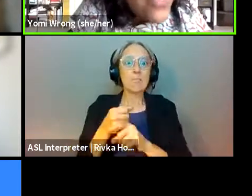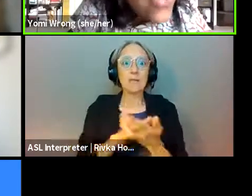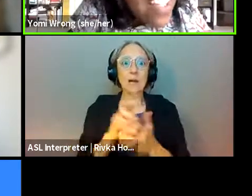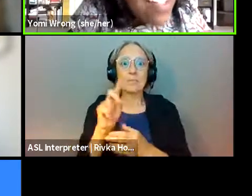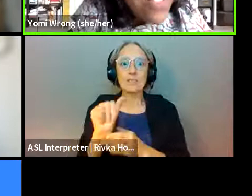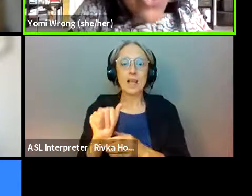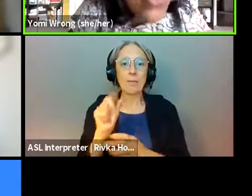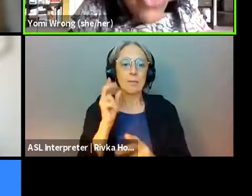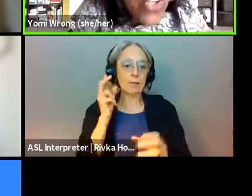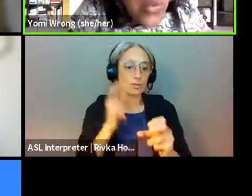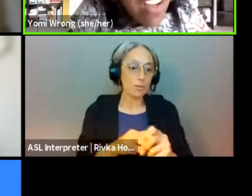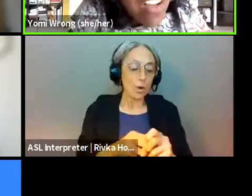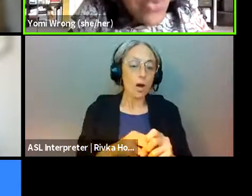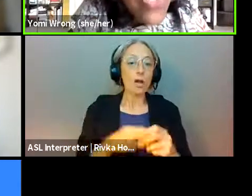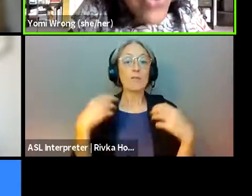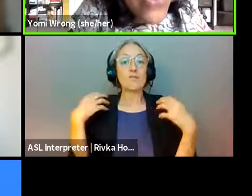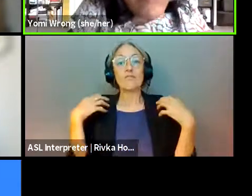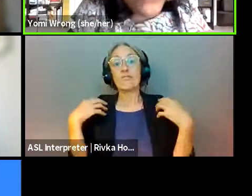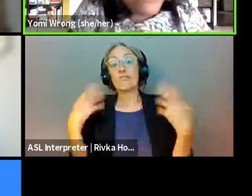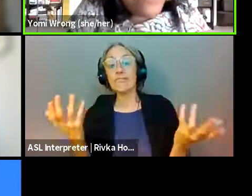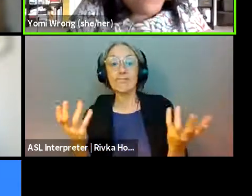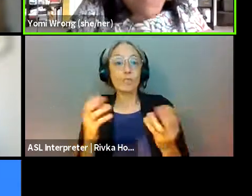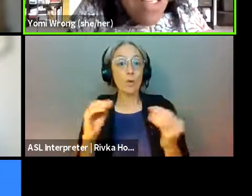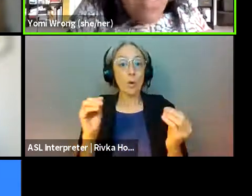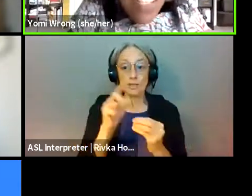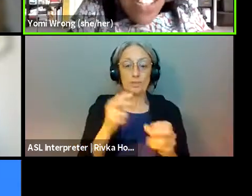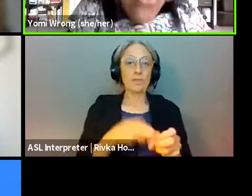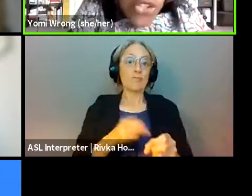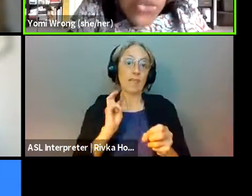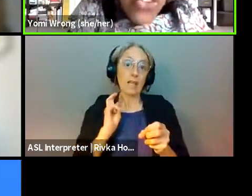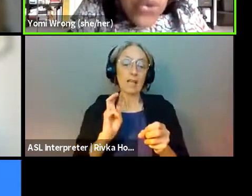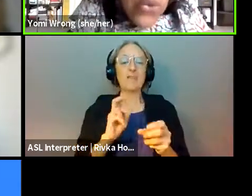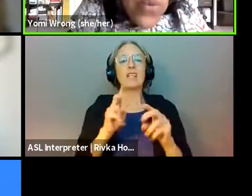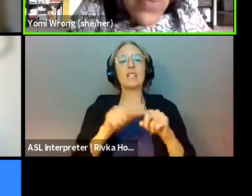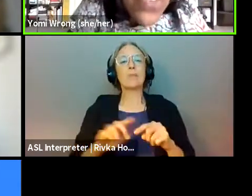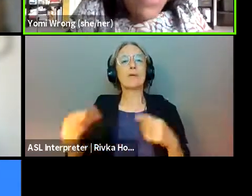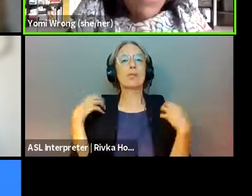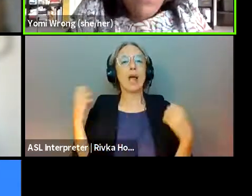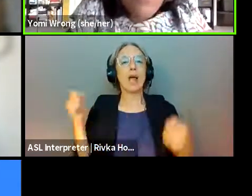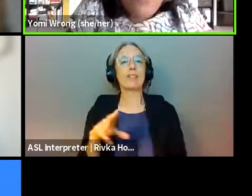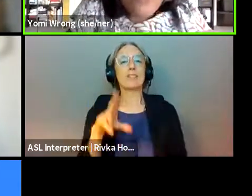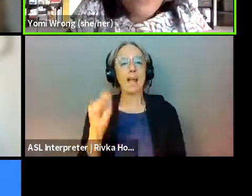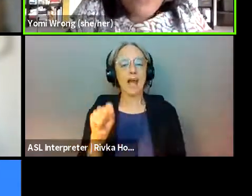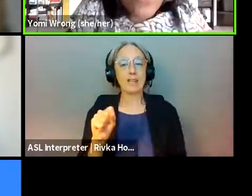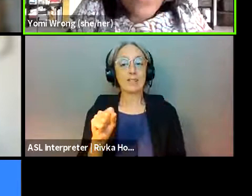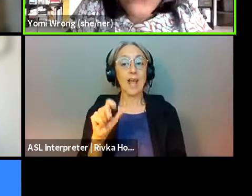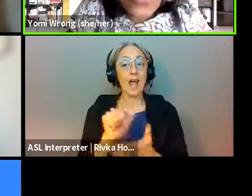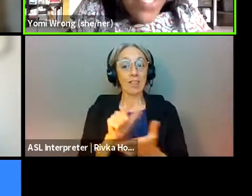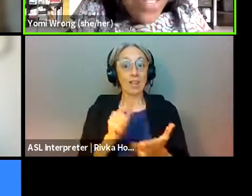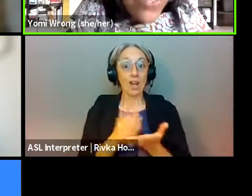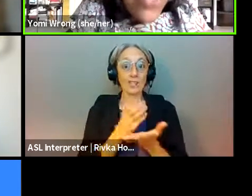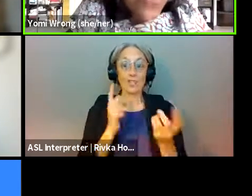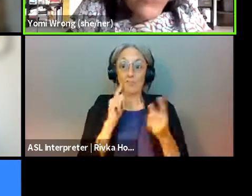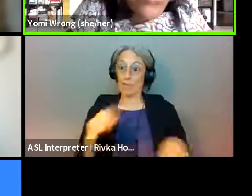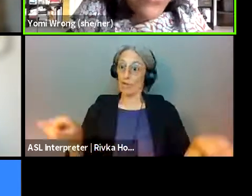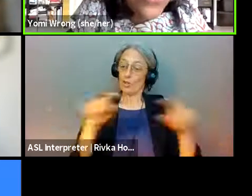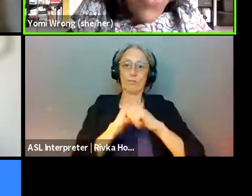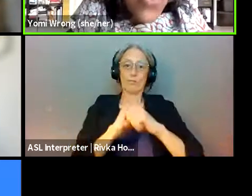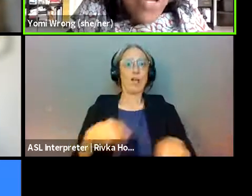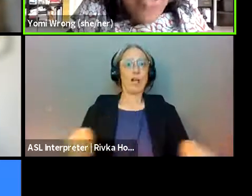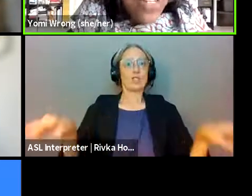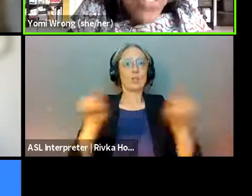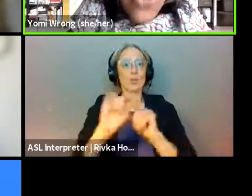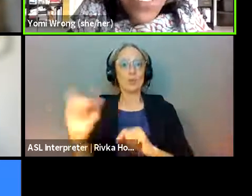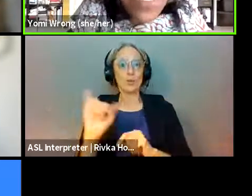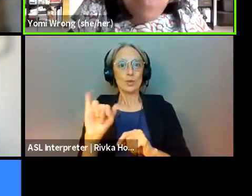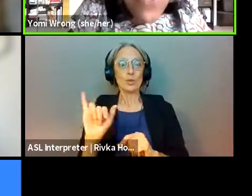your health status or what's going on with you, and yet this law is here for you too. So anyway, I know that was a long